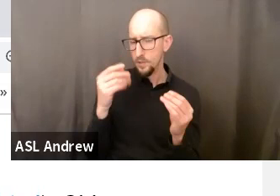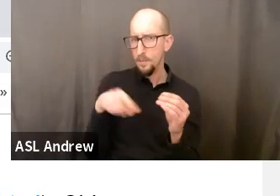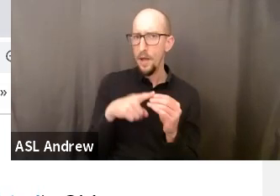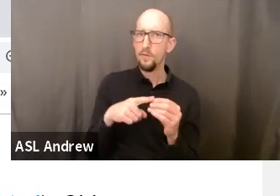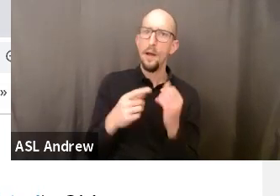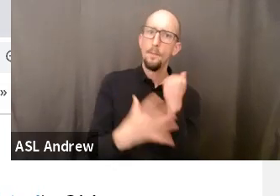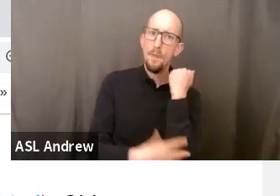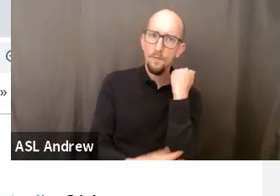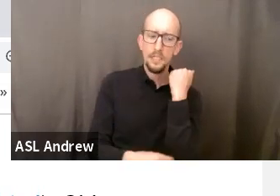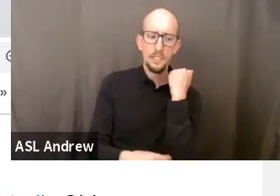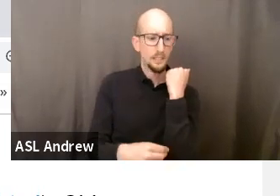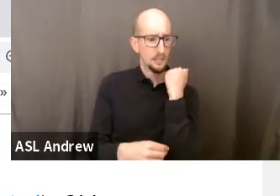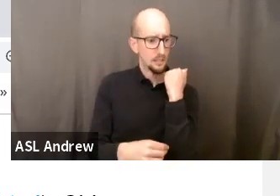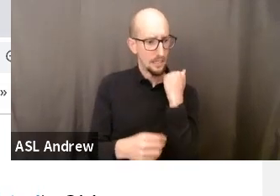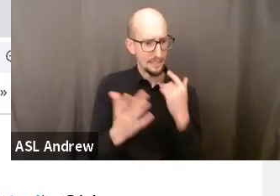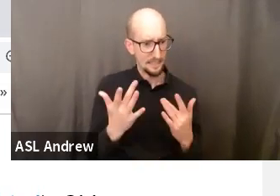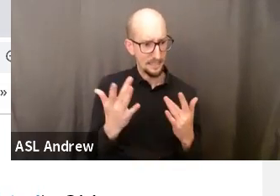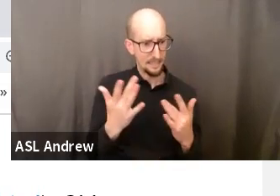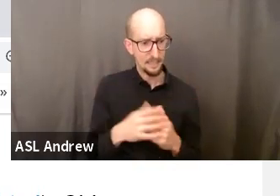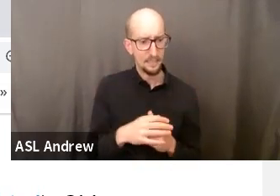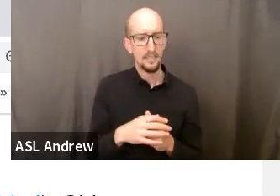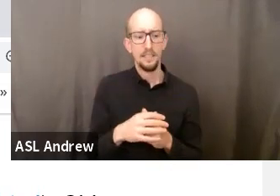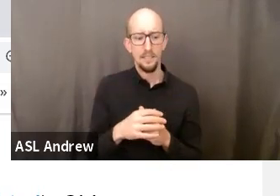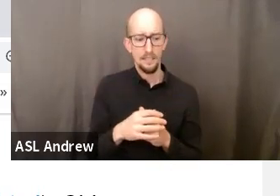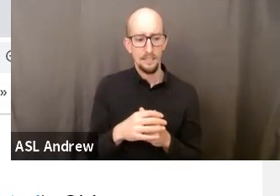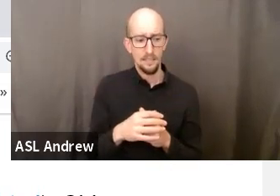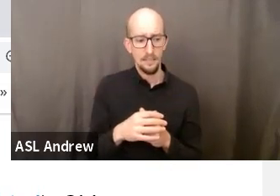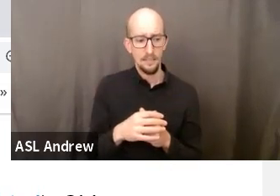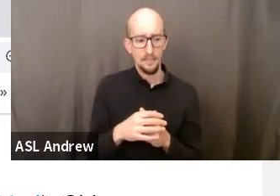Is that something, well, I guess, let me ask you myself.